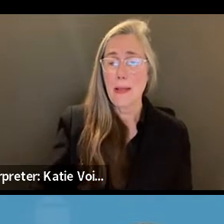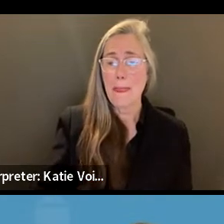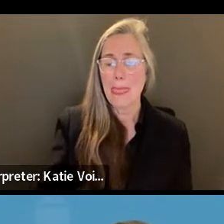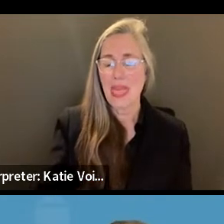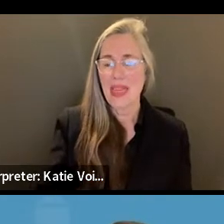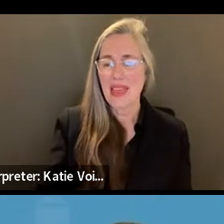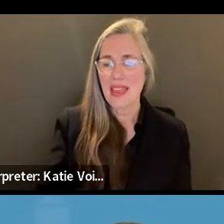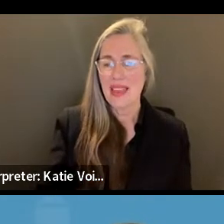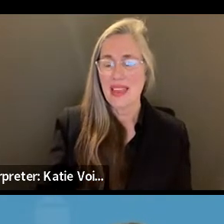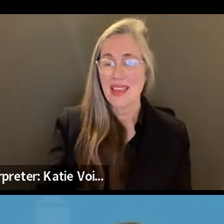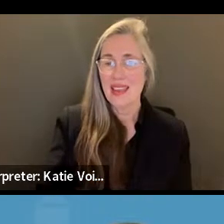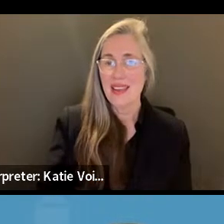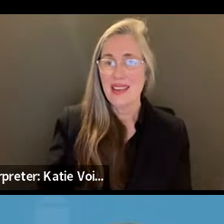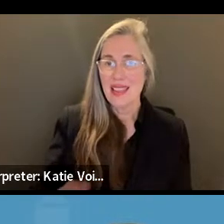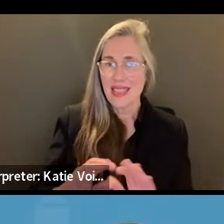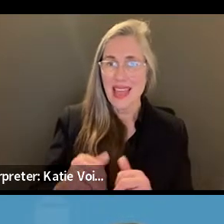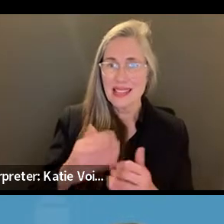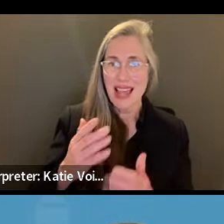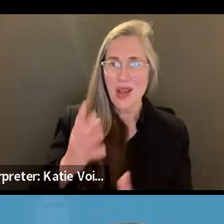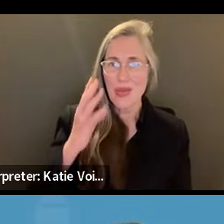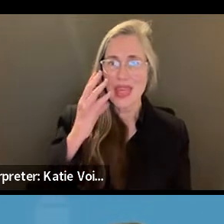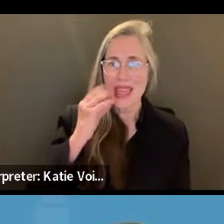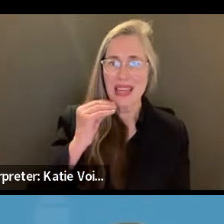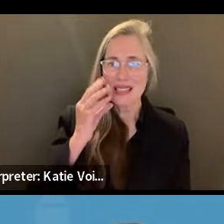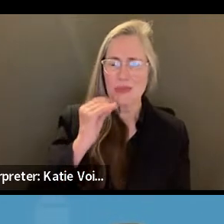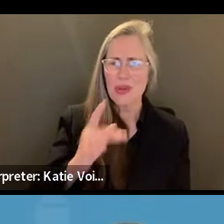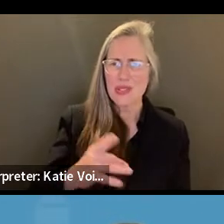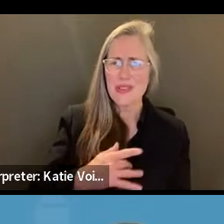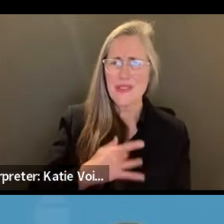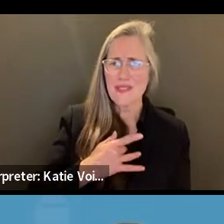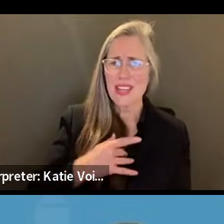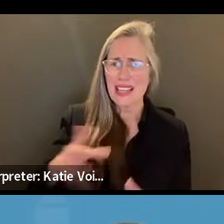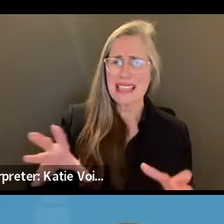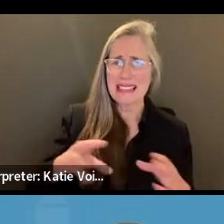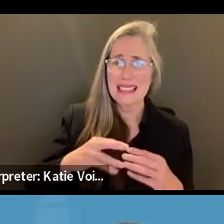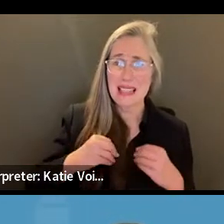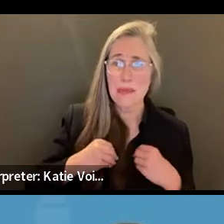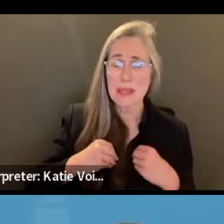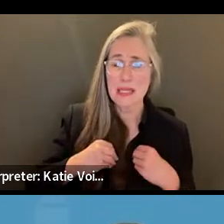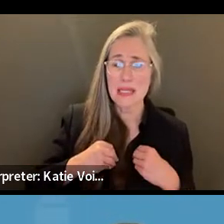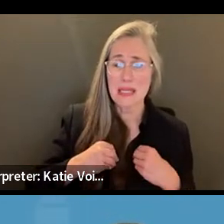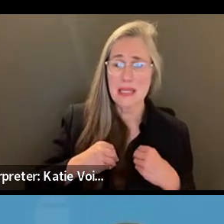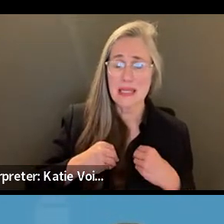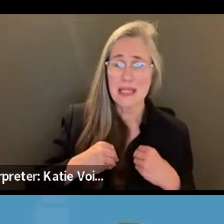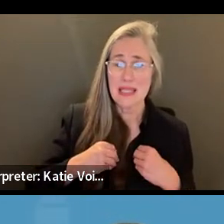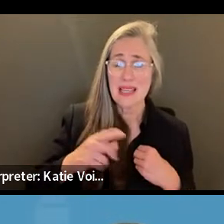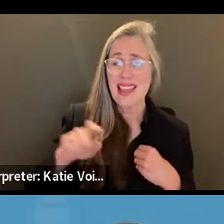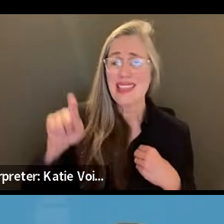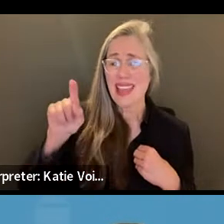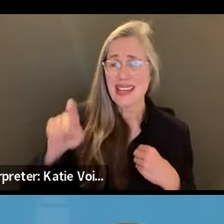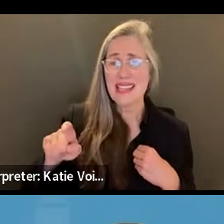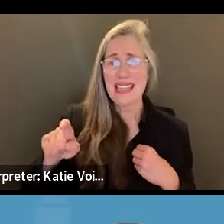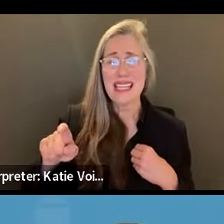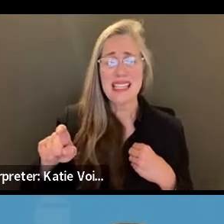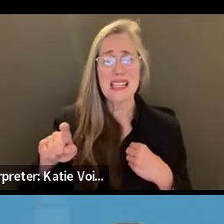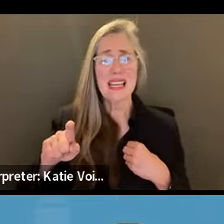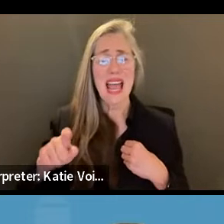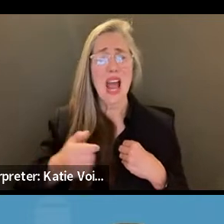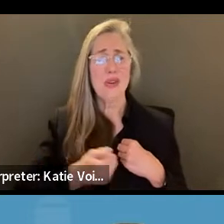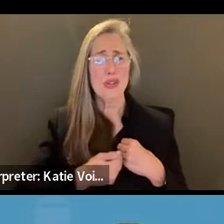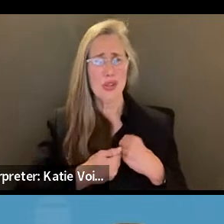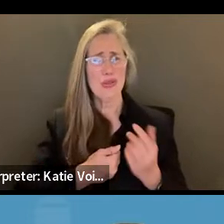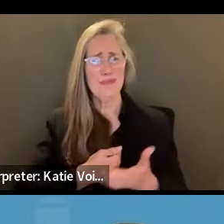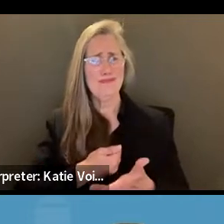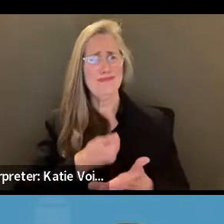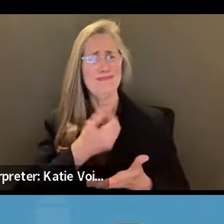that's how they experienced it, then they need a way to address it. They need to be able to talk